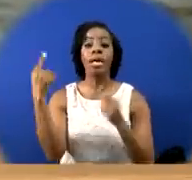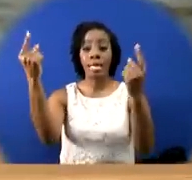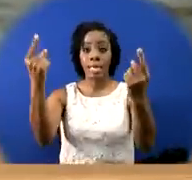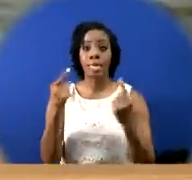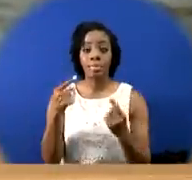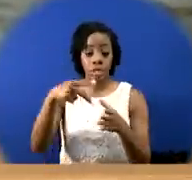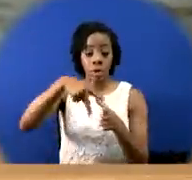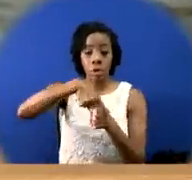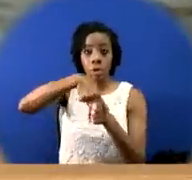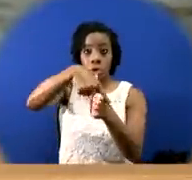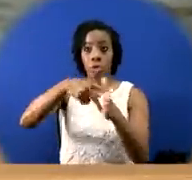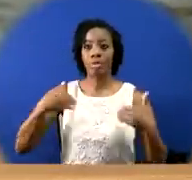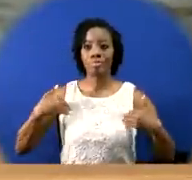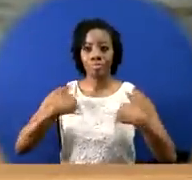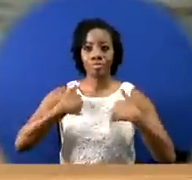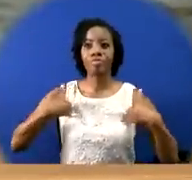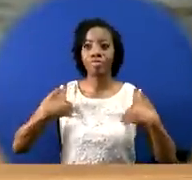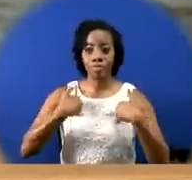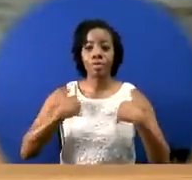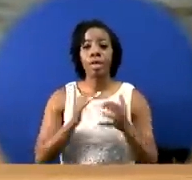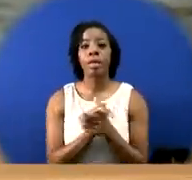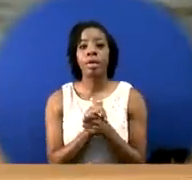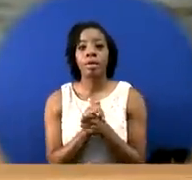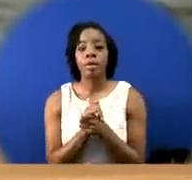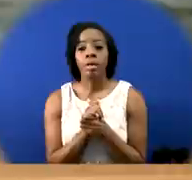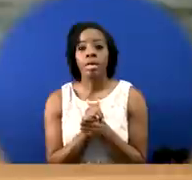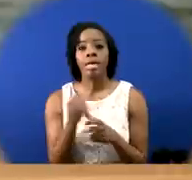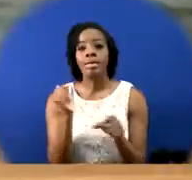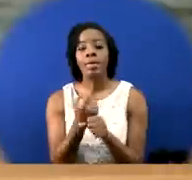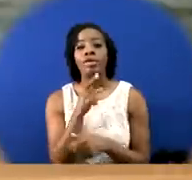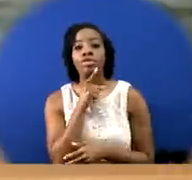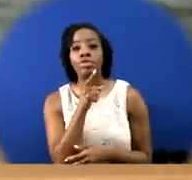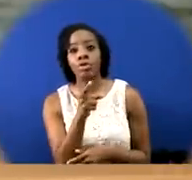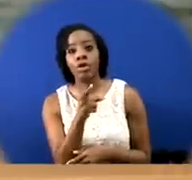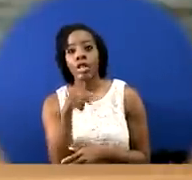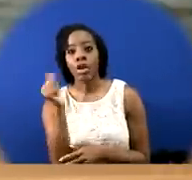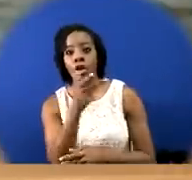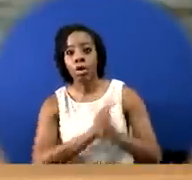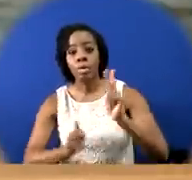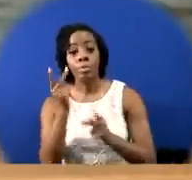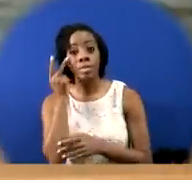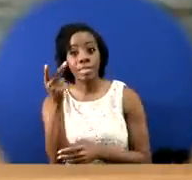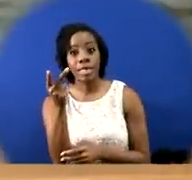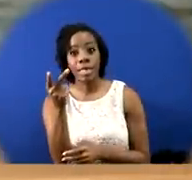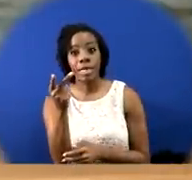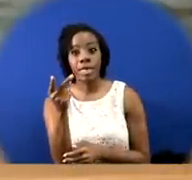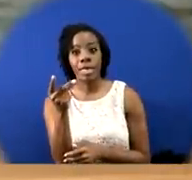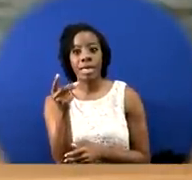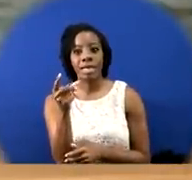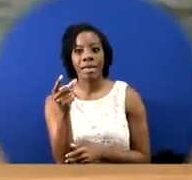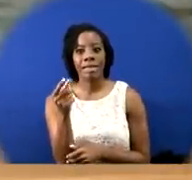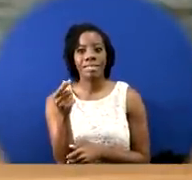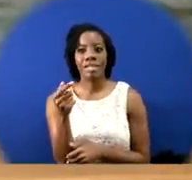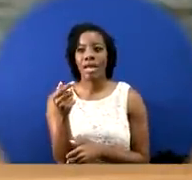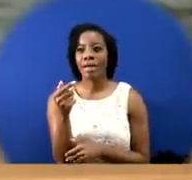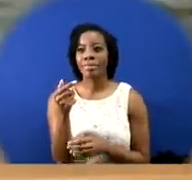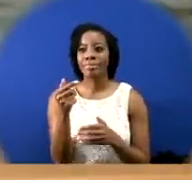donkey. He comes down the streets on a donkey. He makes sure that everybody sees him. It's a lowly animal. It